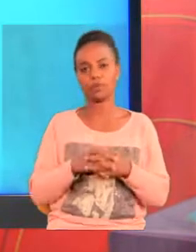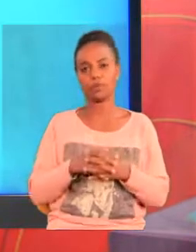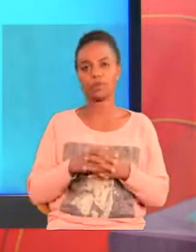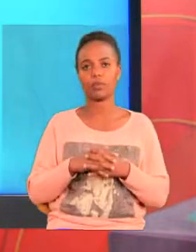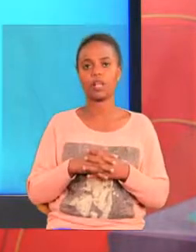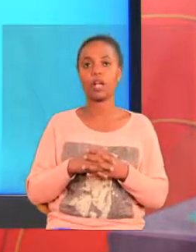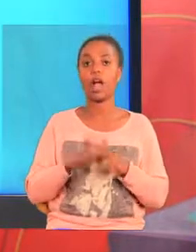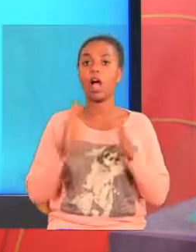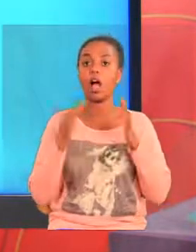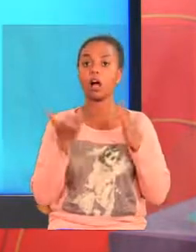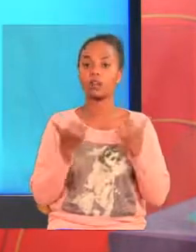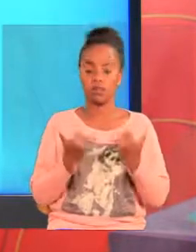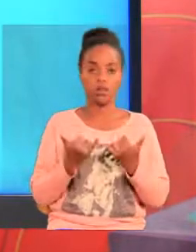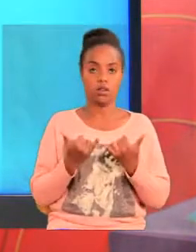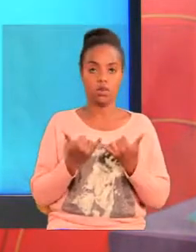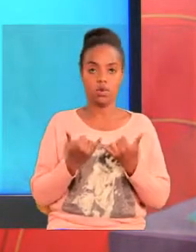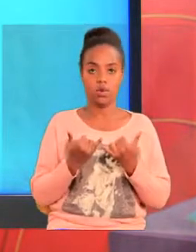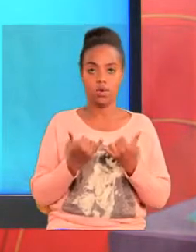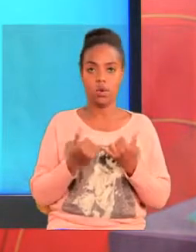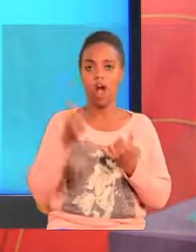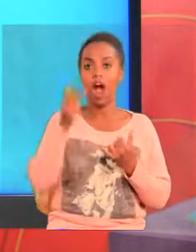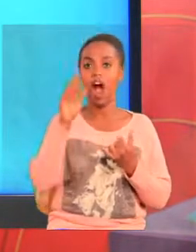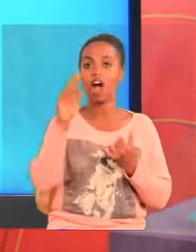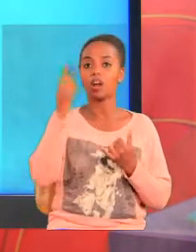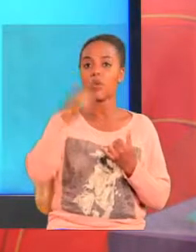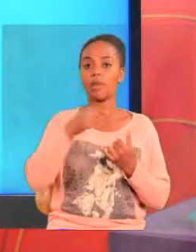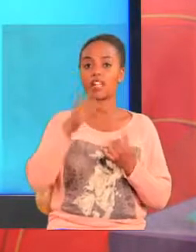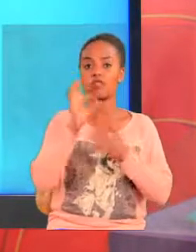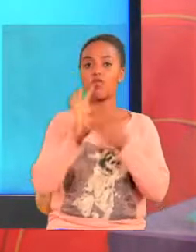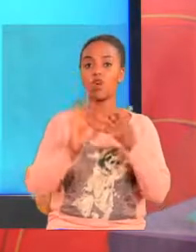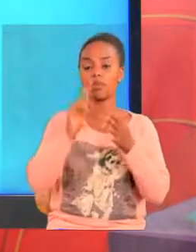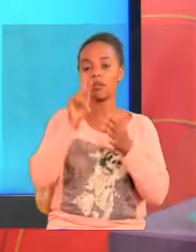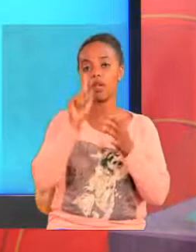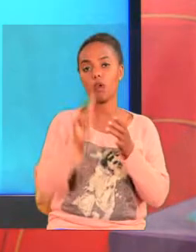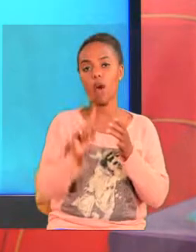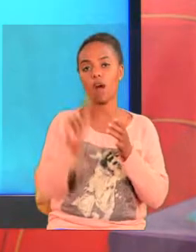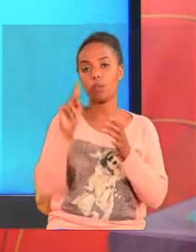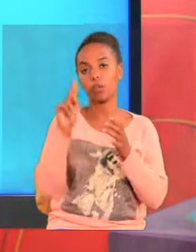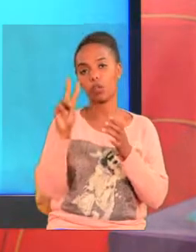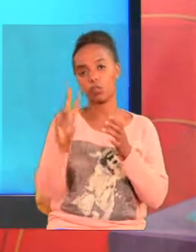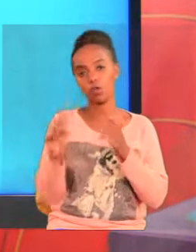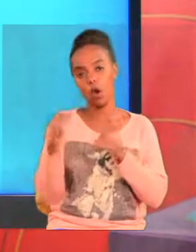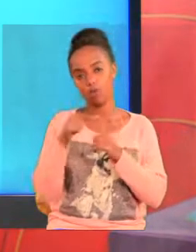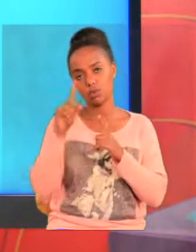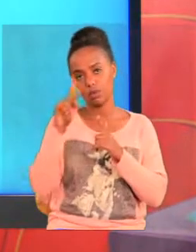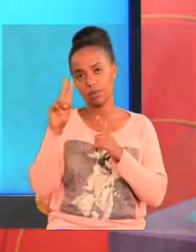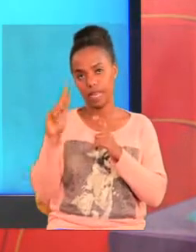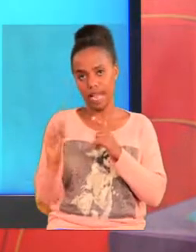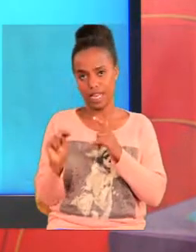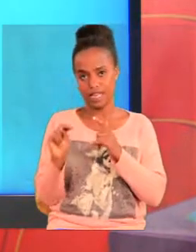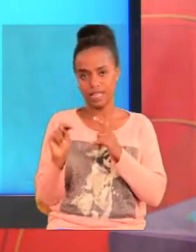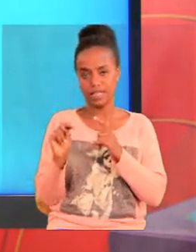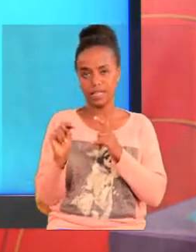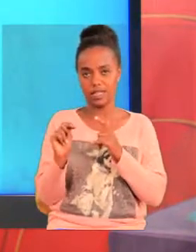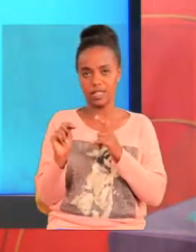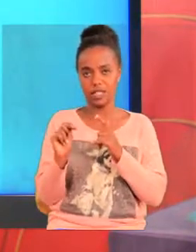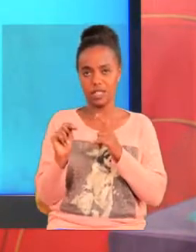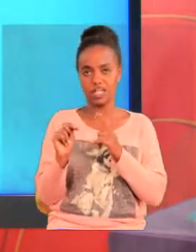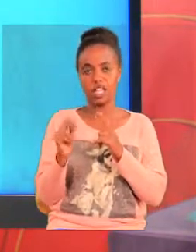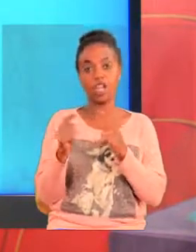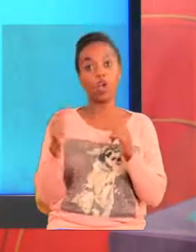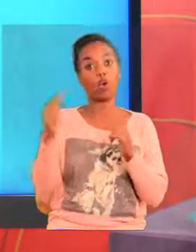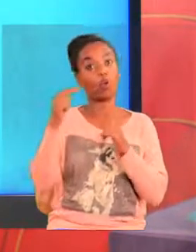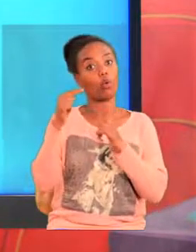Now, an argument form P1, P2 up to Pn